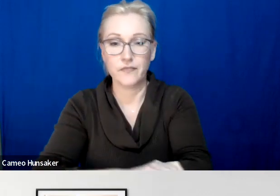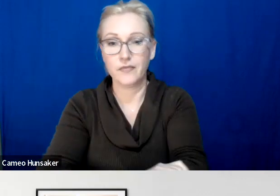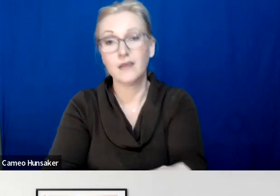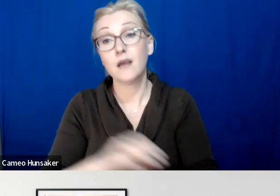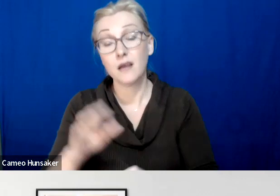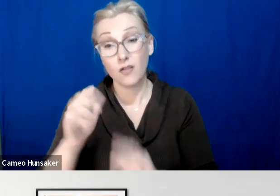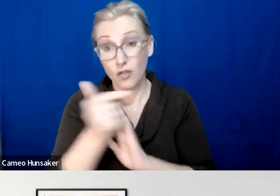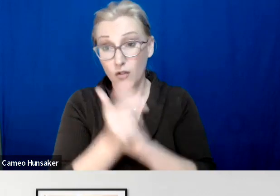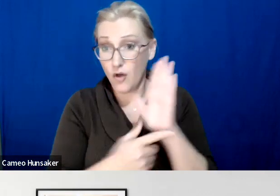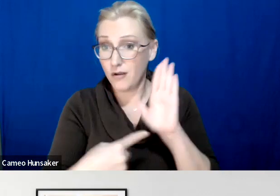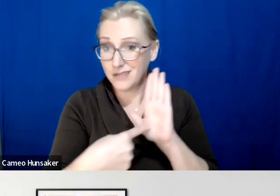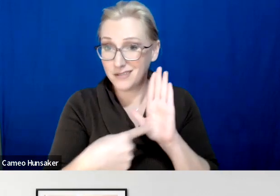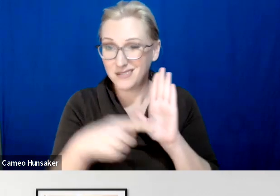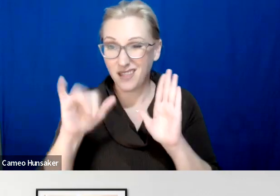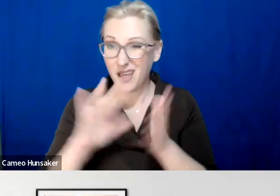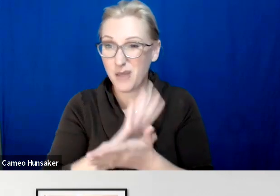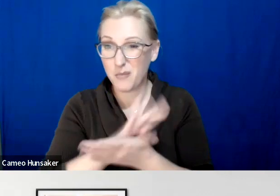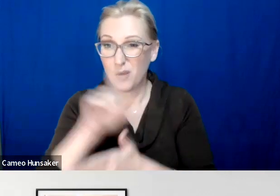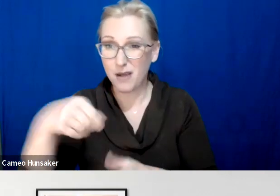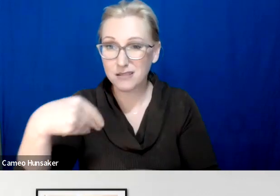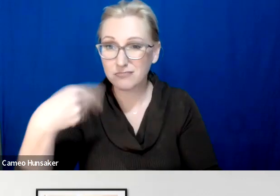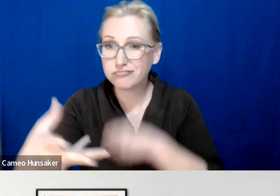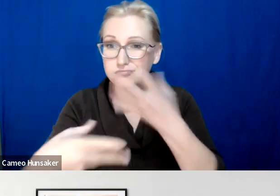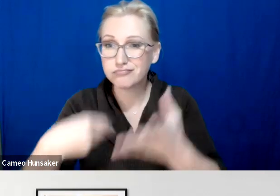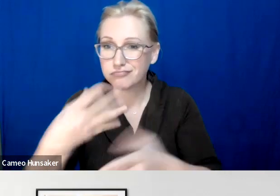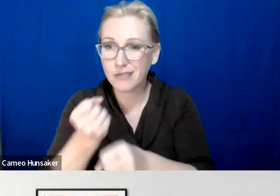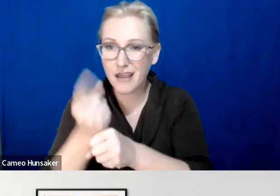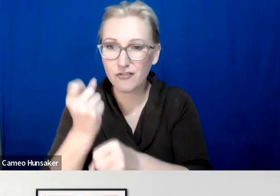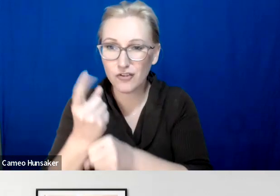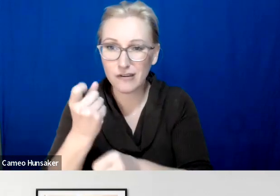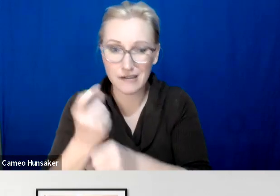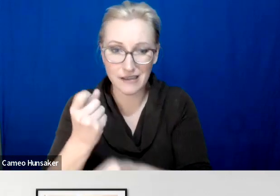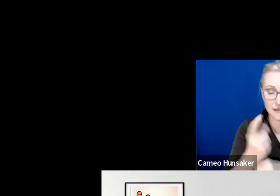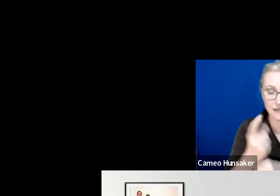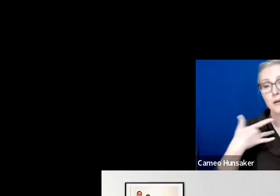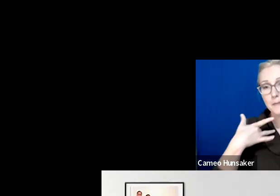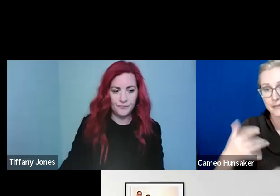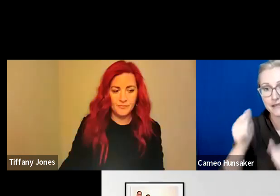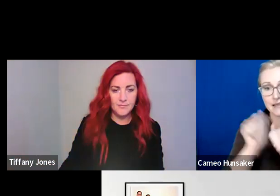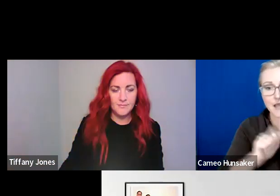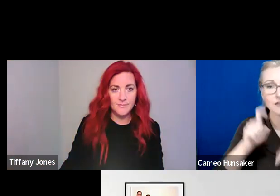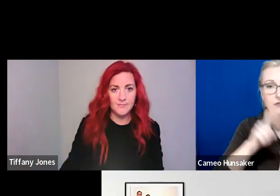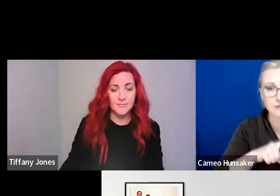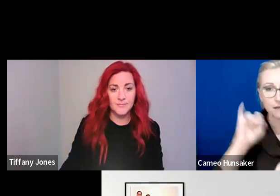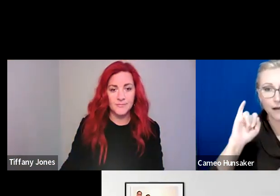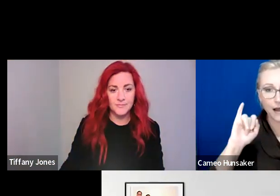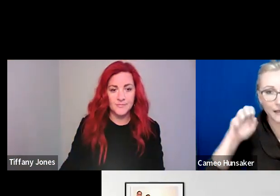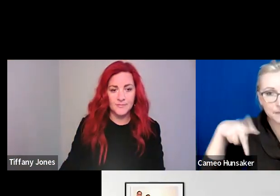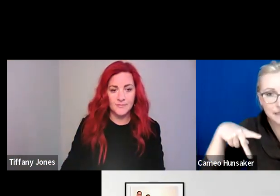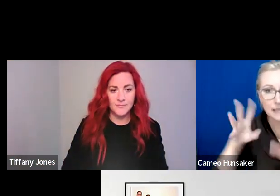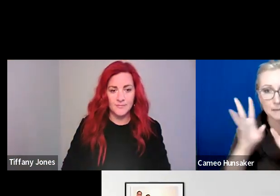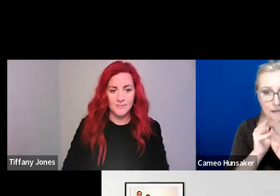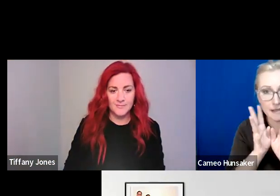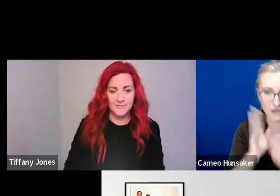than that. In general, schools will provide this notice at every meeting that they have with the family. And there's some